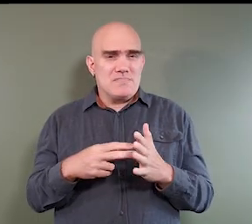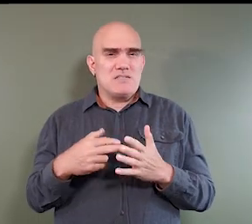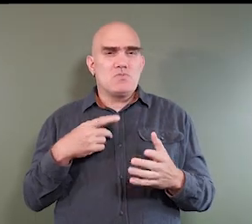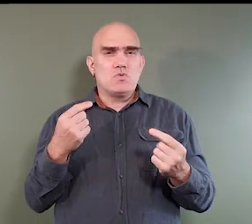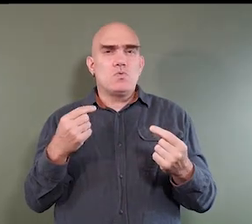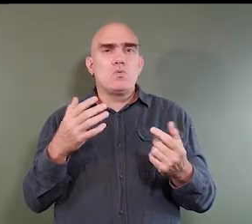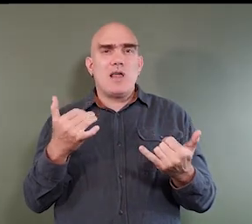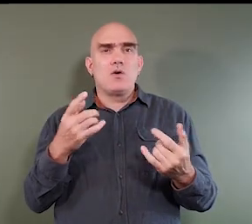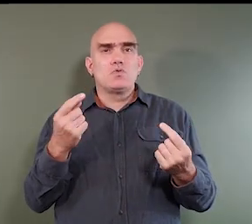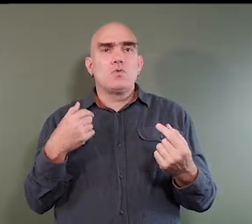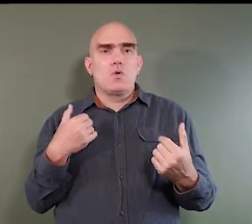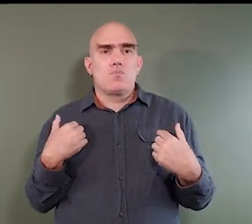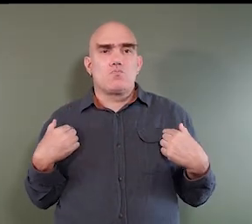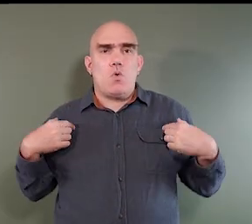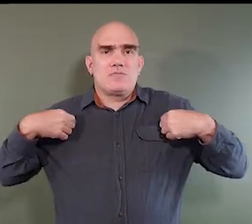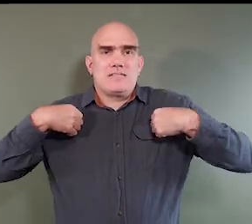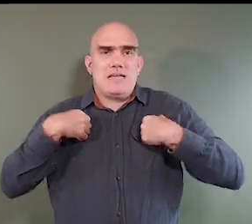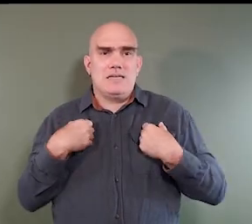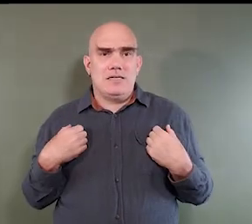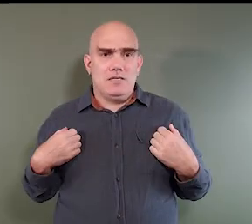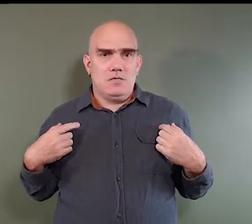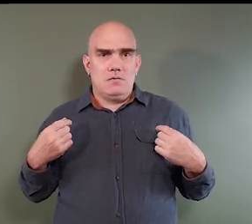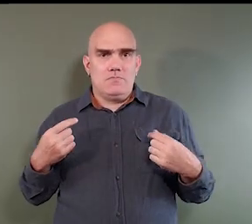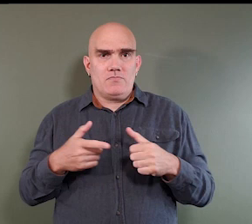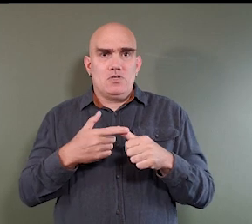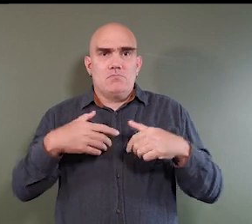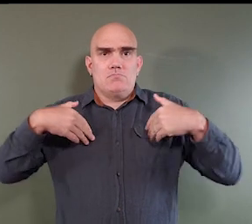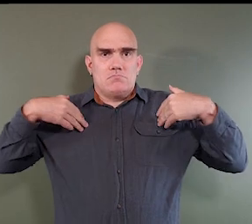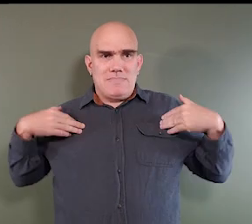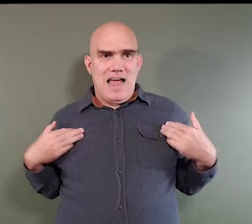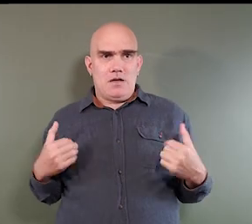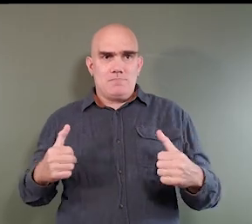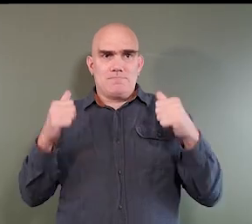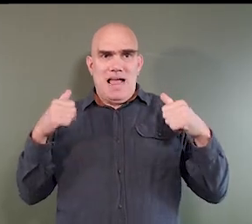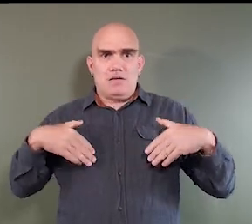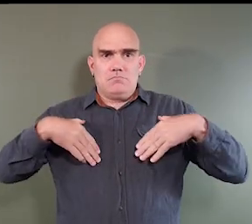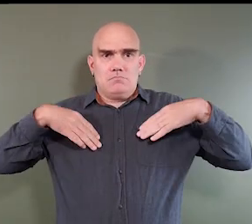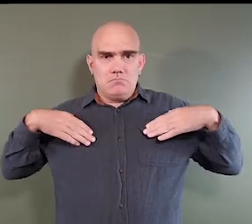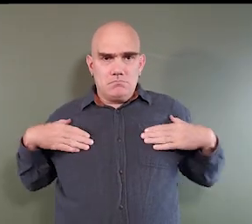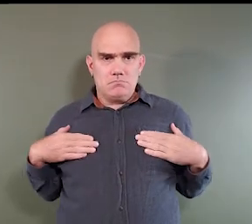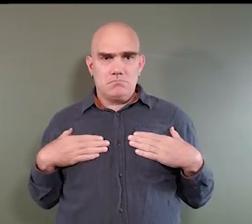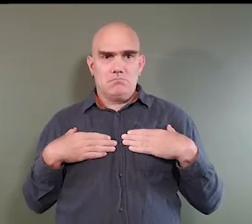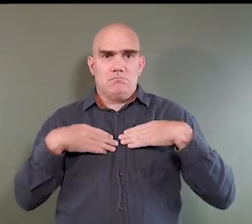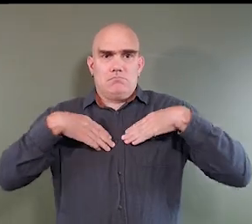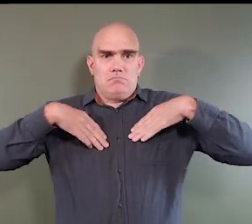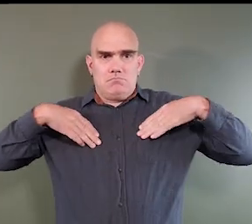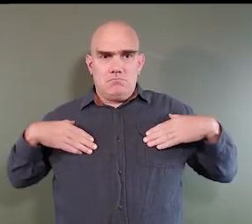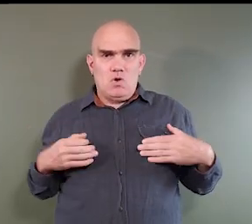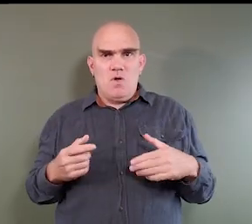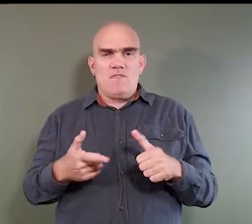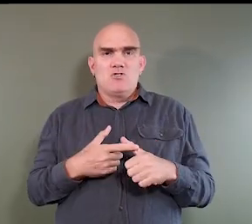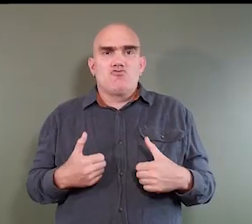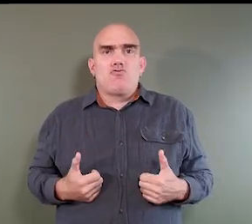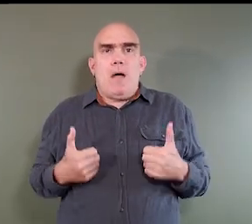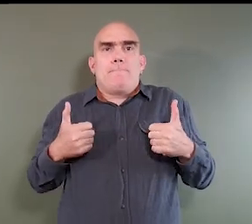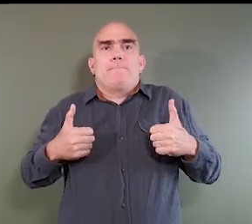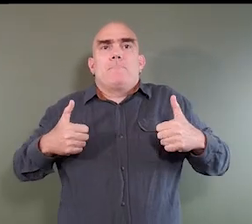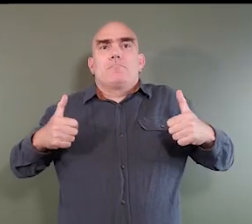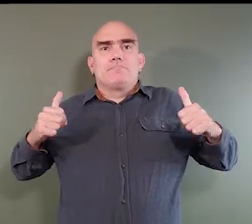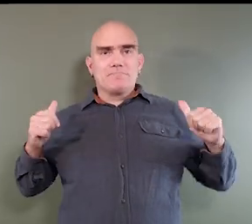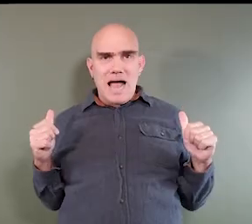shoulder circles going backwards. So think about actually pulling your shoulders, shrugging them up and rolling them